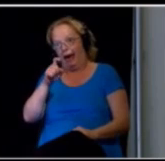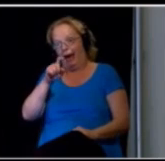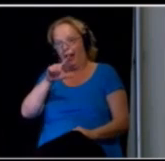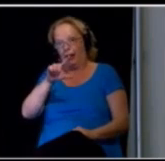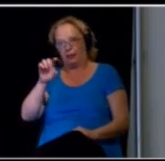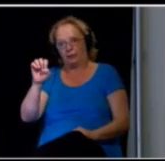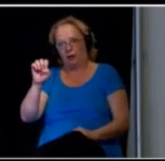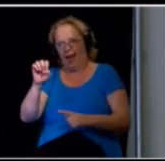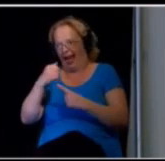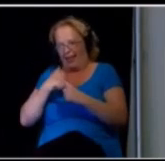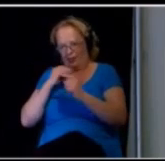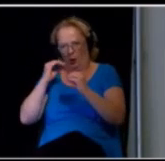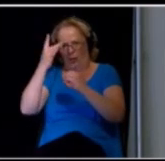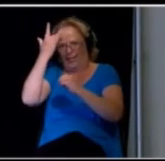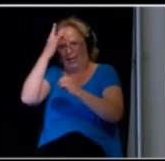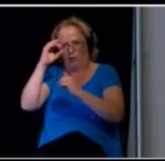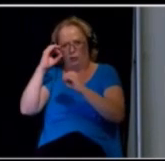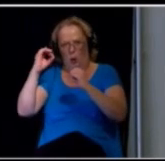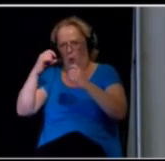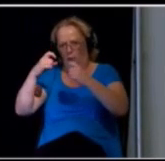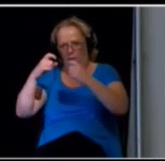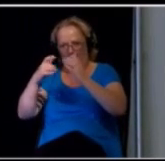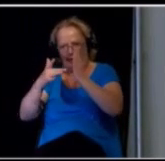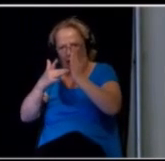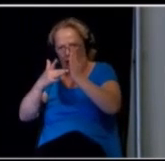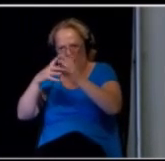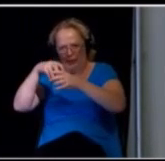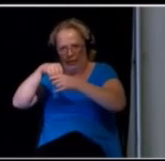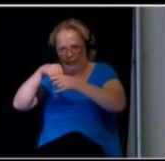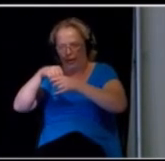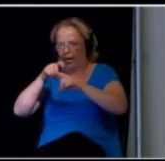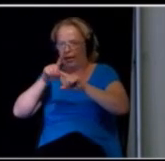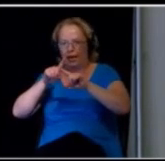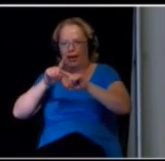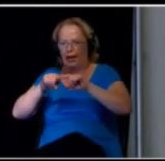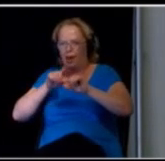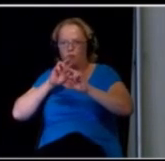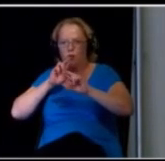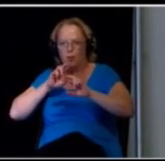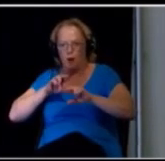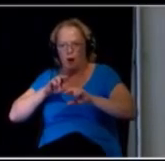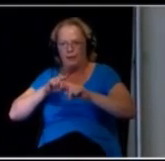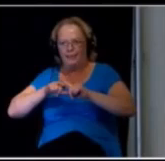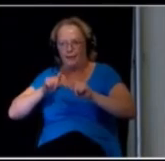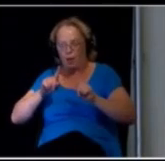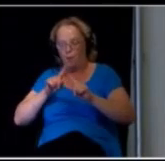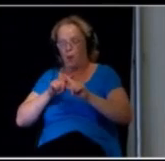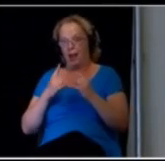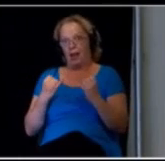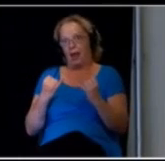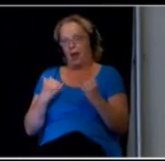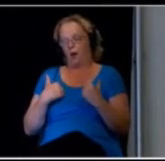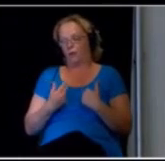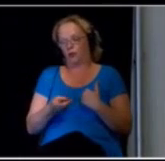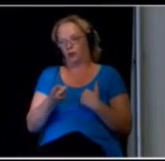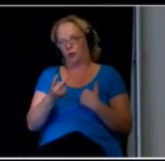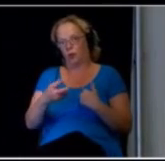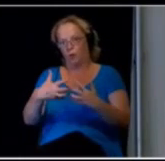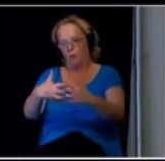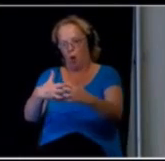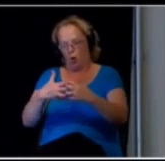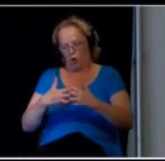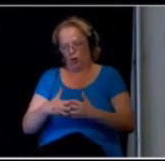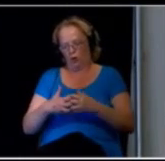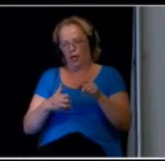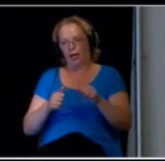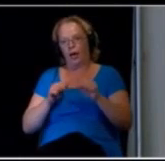any intelligence, and it has a lot of latency, and it can't react differently. Because we've got two motors, it can immediately